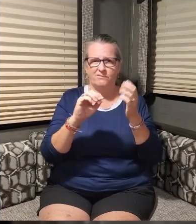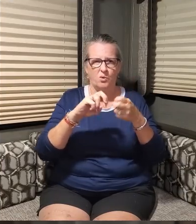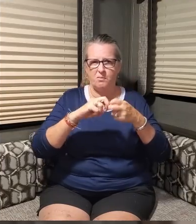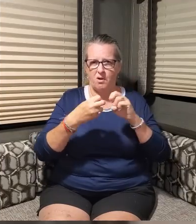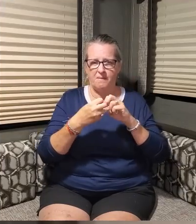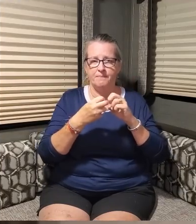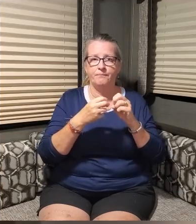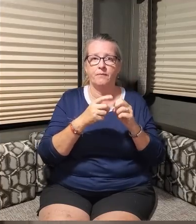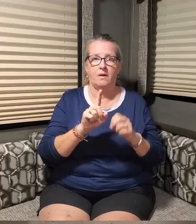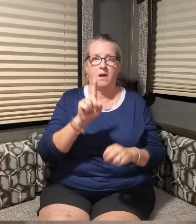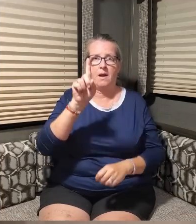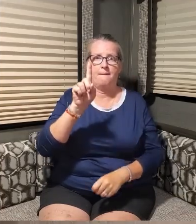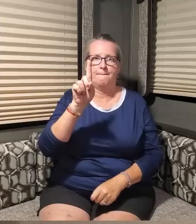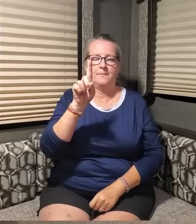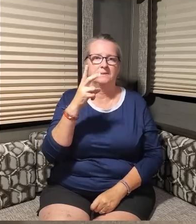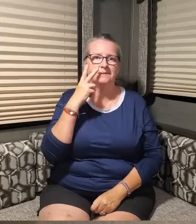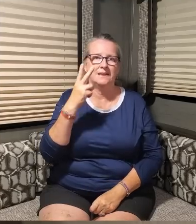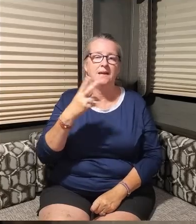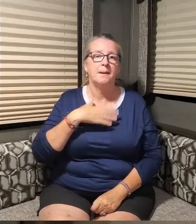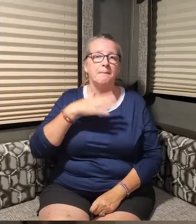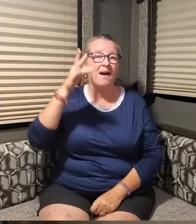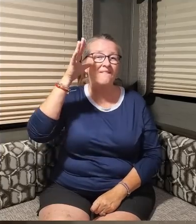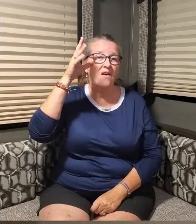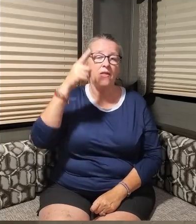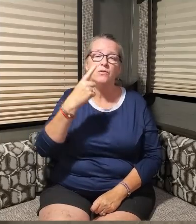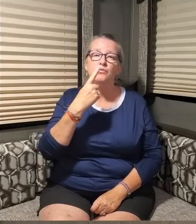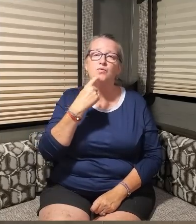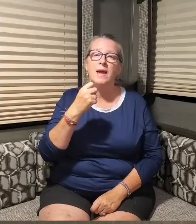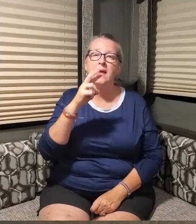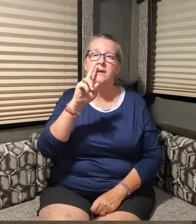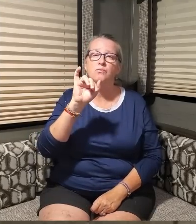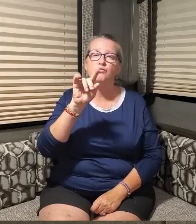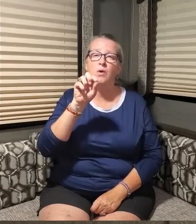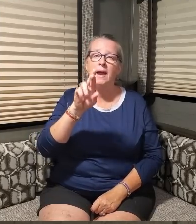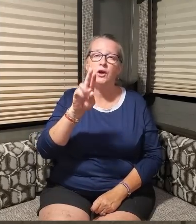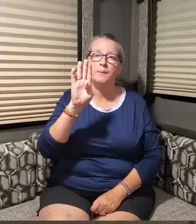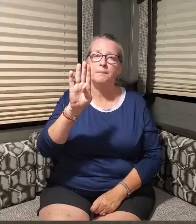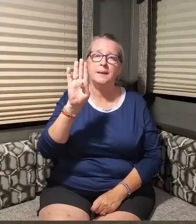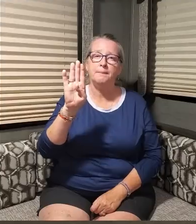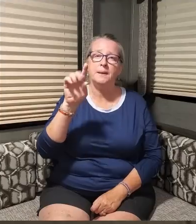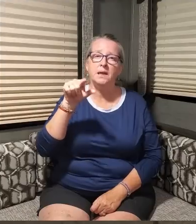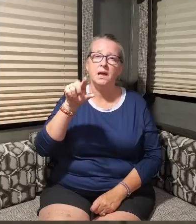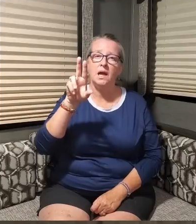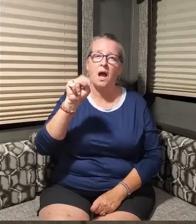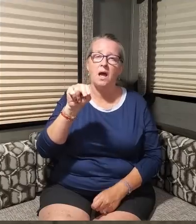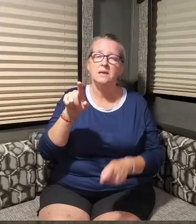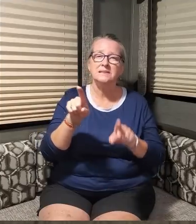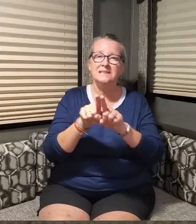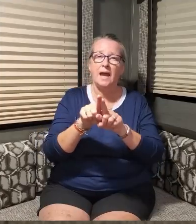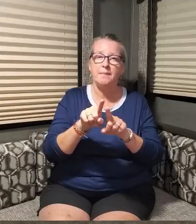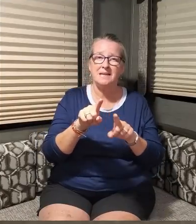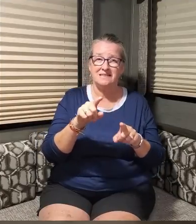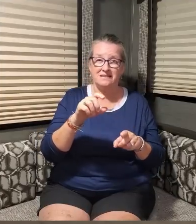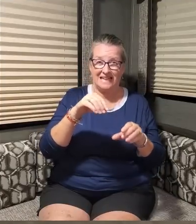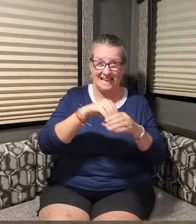problem. Now let's come up here. My father's Red Ryder BB gun, the same one in the Christmas